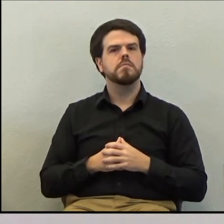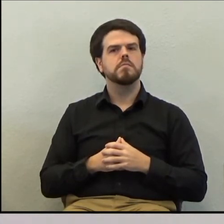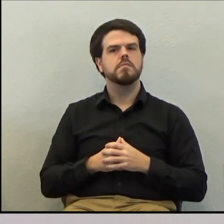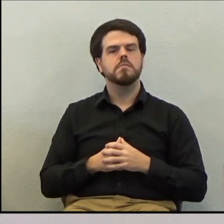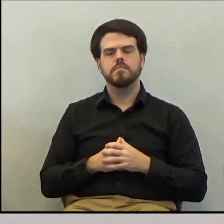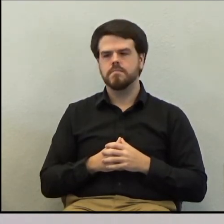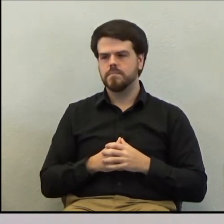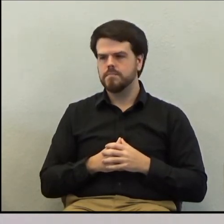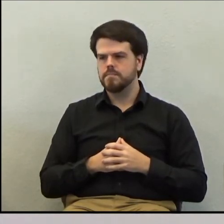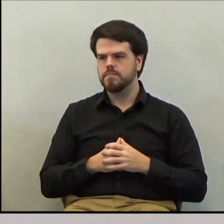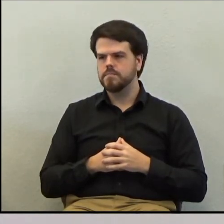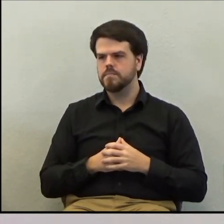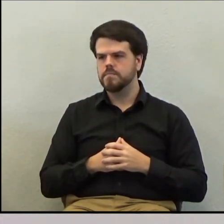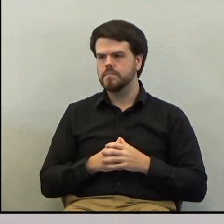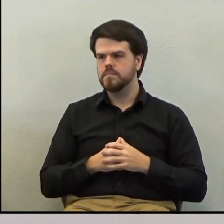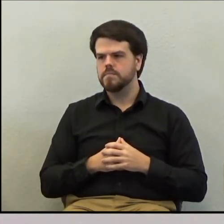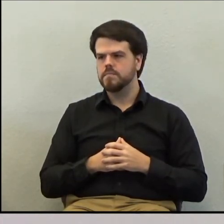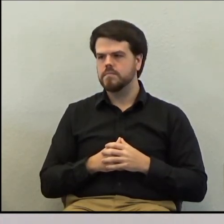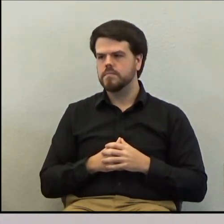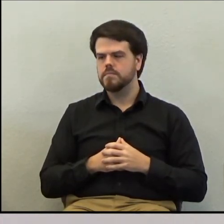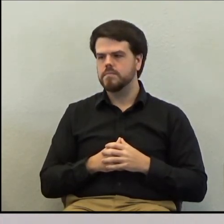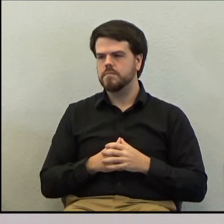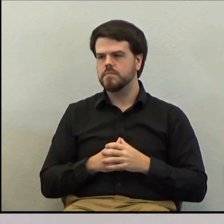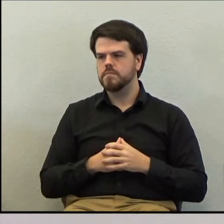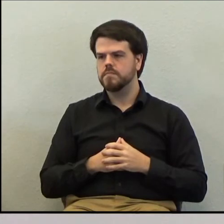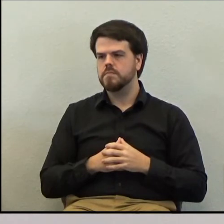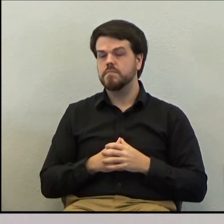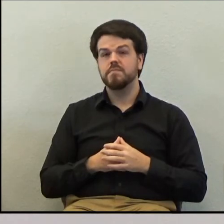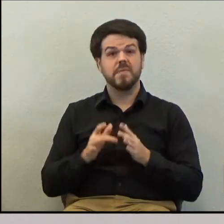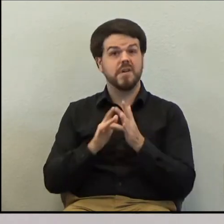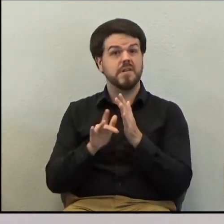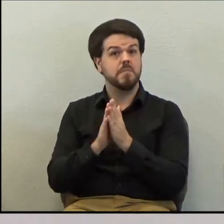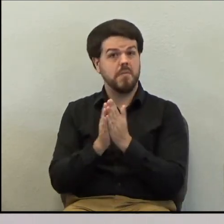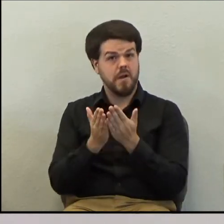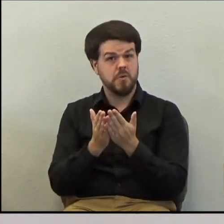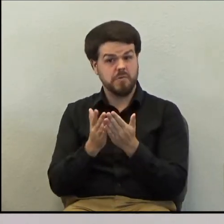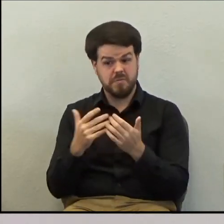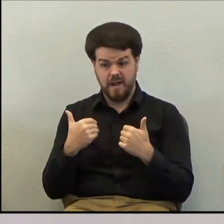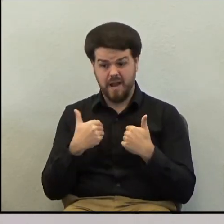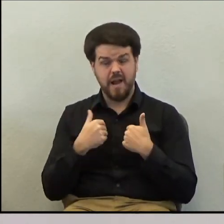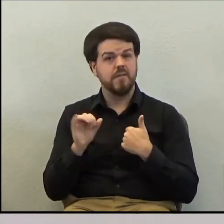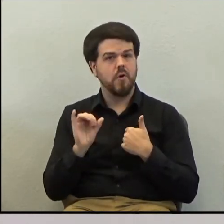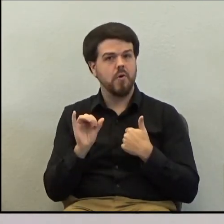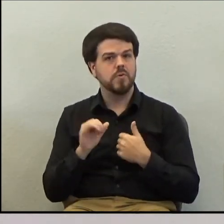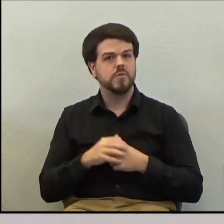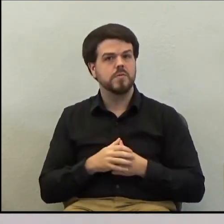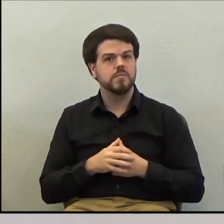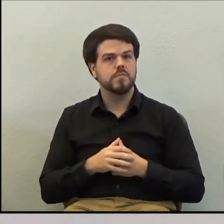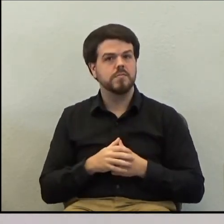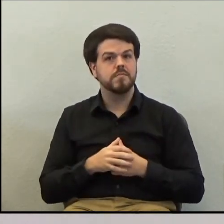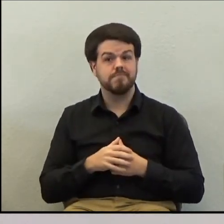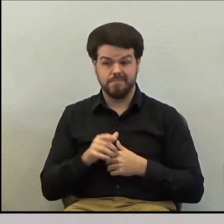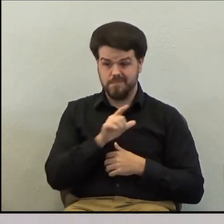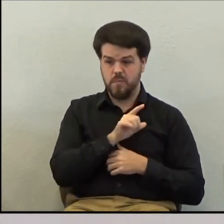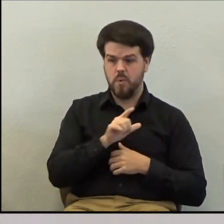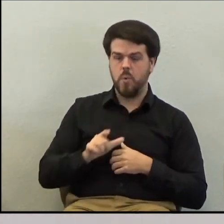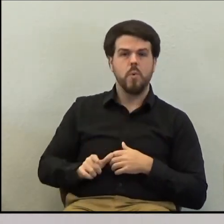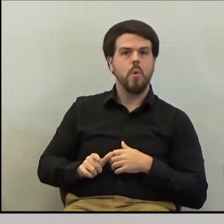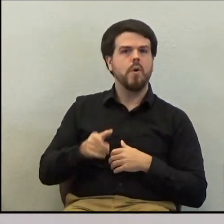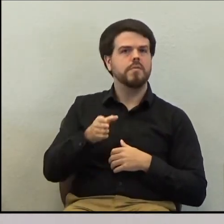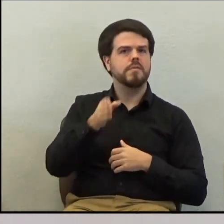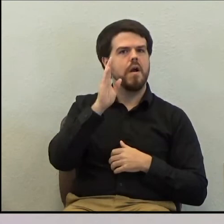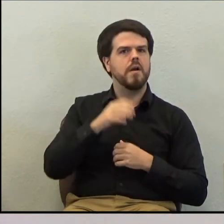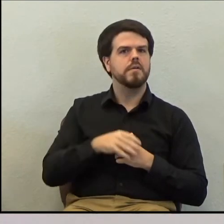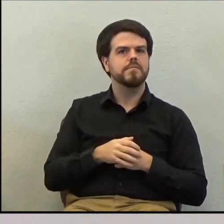We also have in the Bible the words that tell us that the Lord our God will